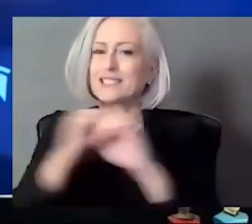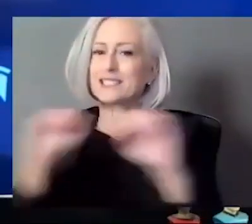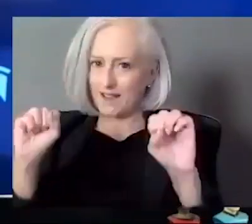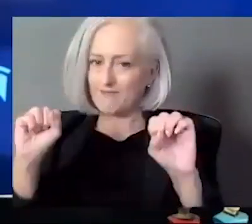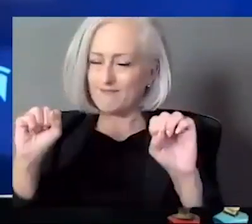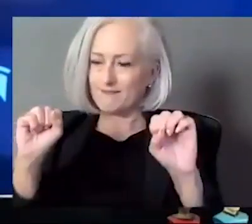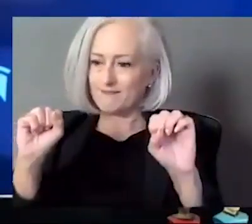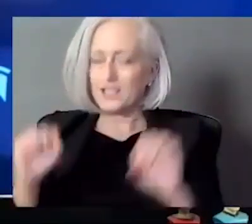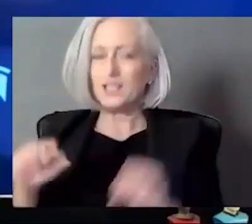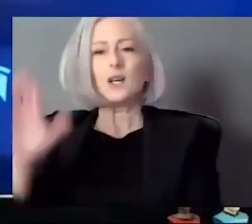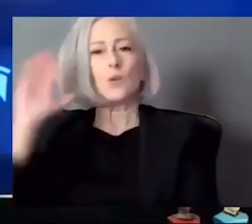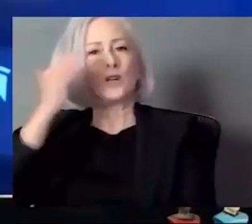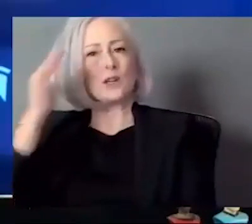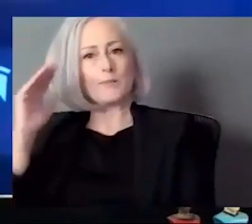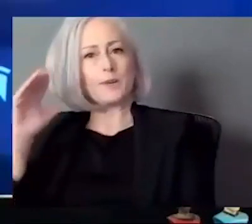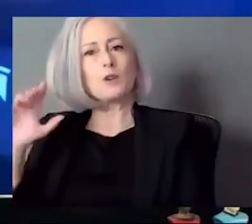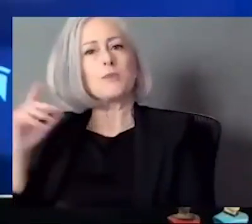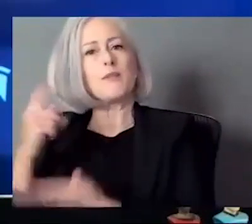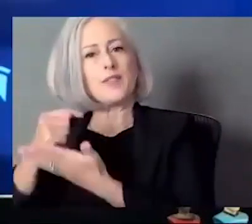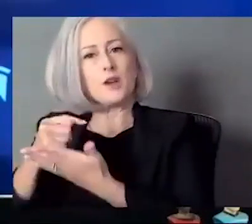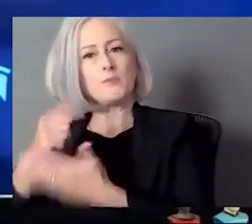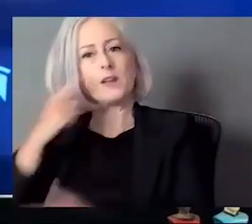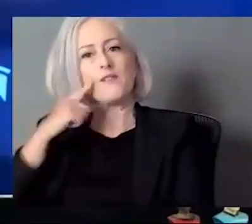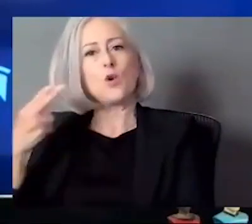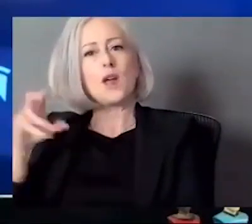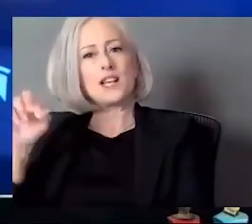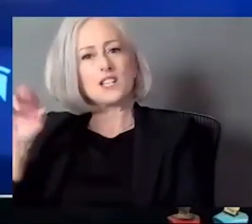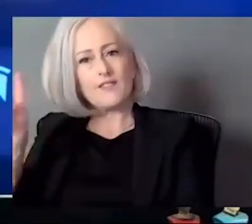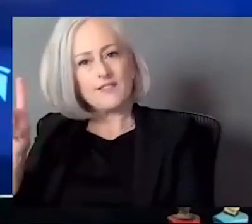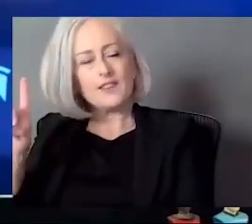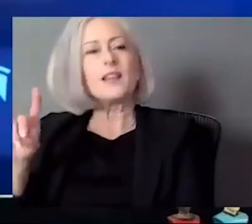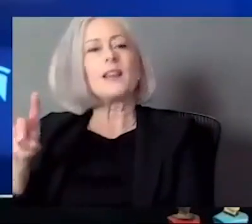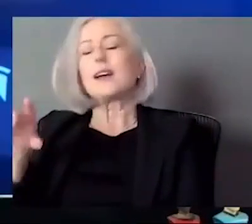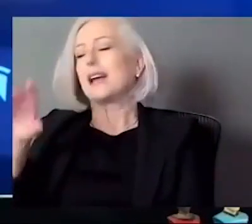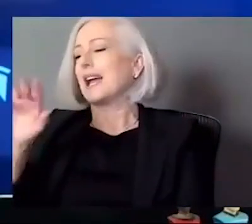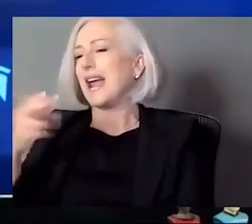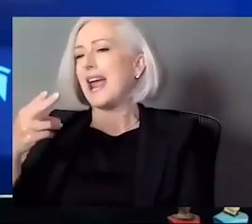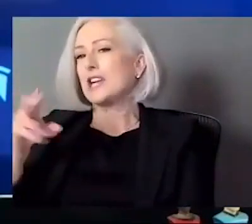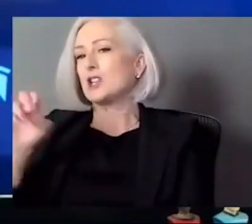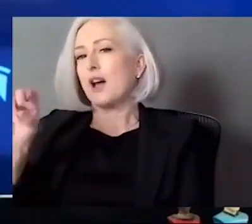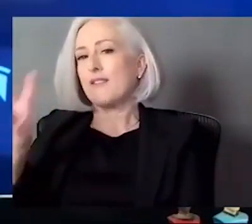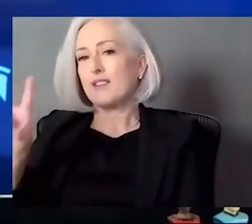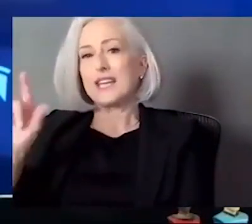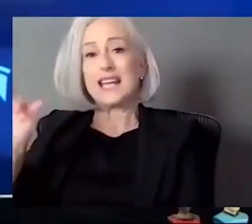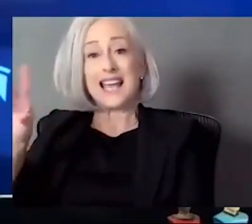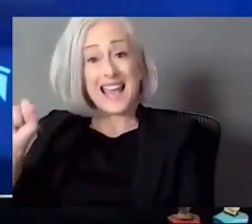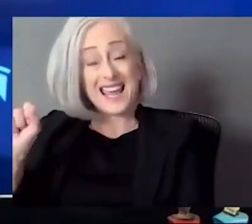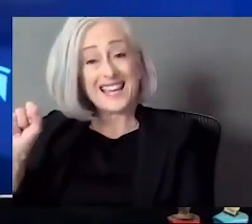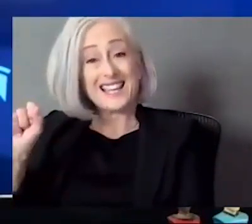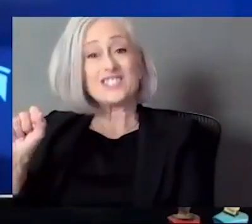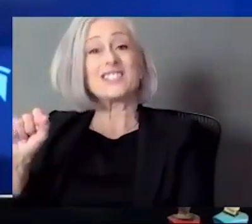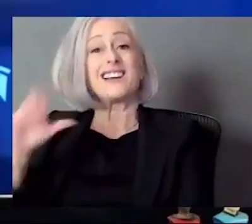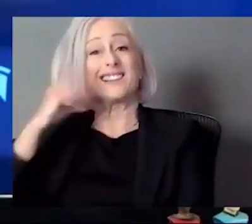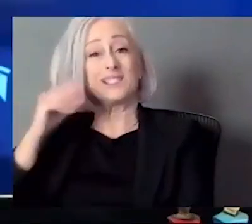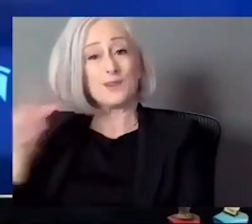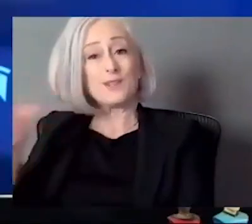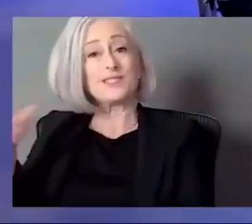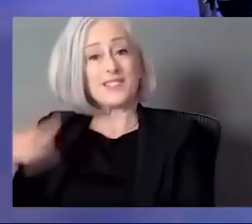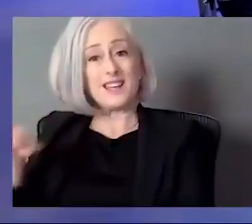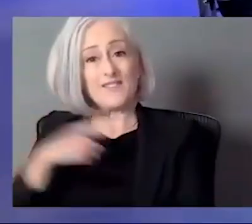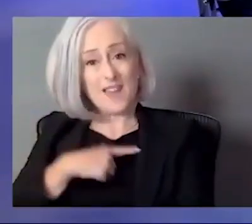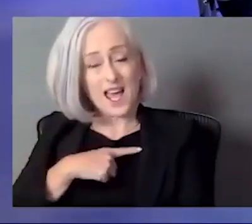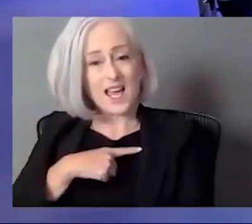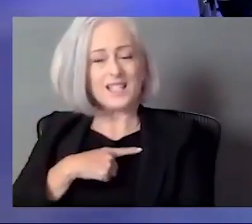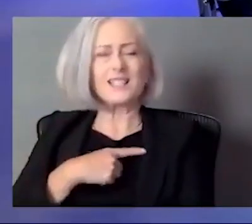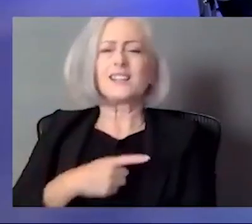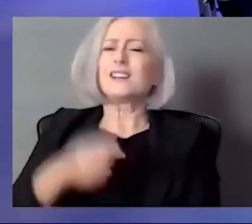of all the side effects of that. Yeah, right. But people take it because they save their lives. These vaccines are so freaking safe, and people are still afraid of them. So for